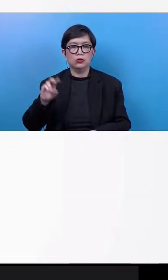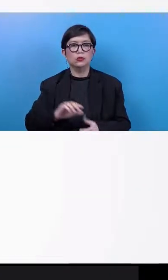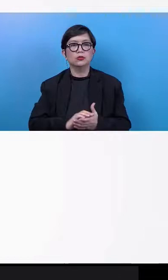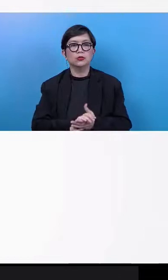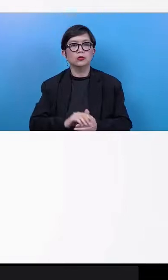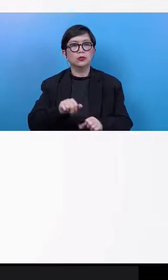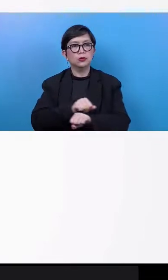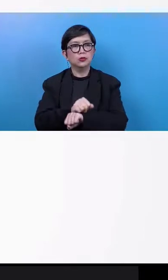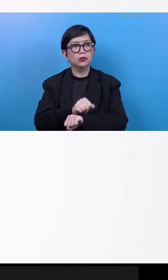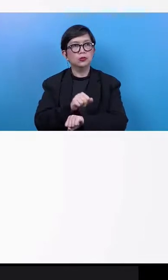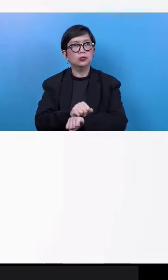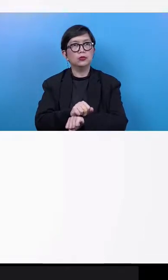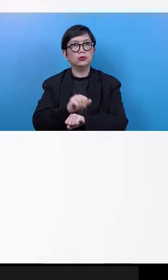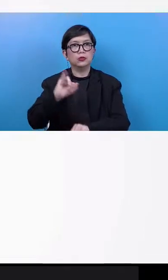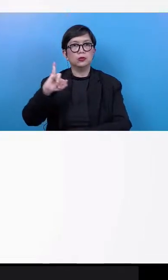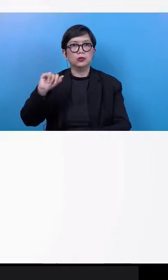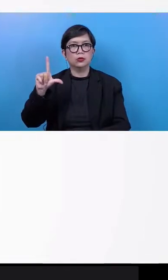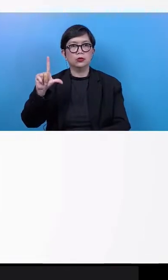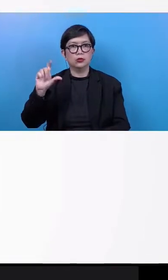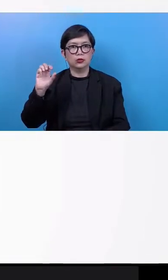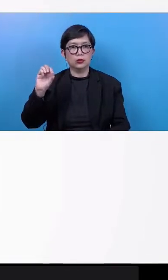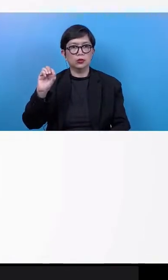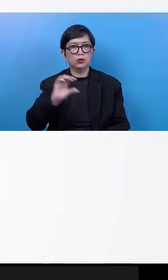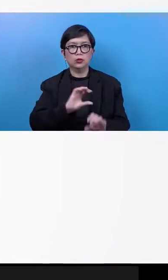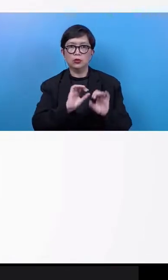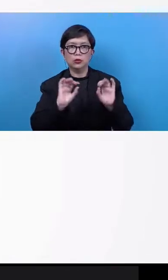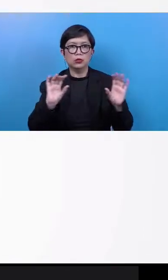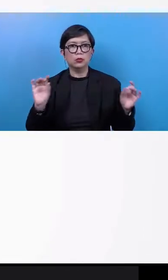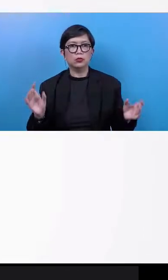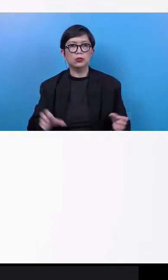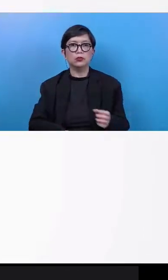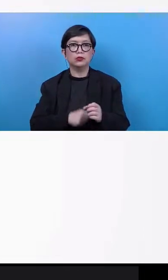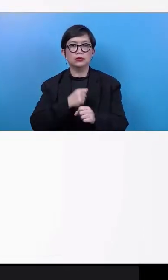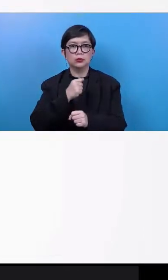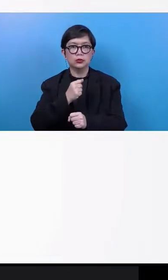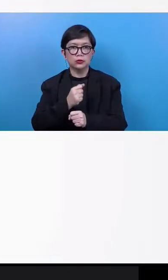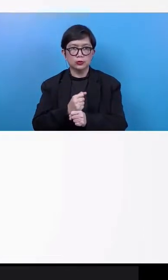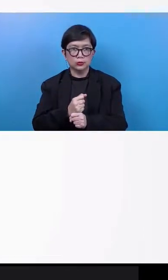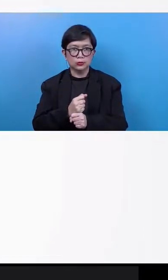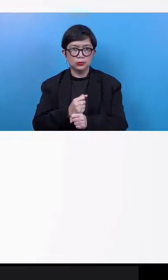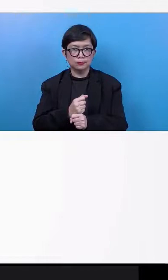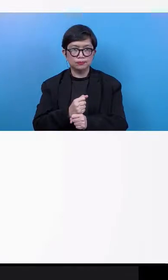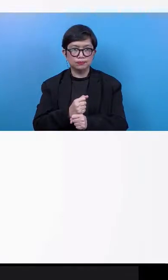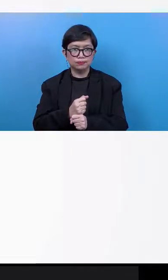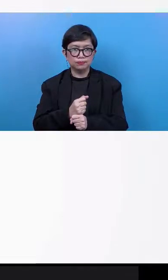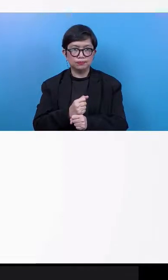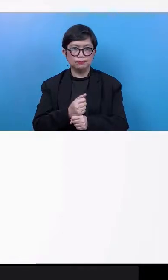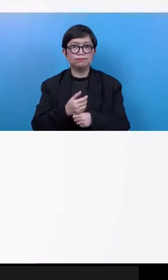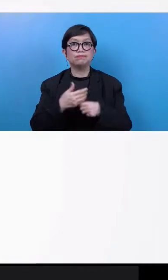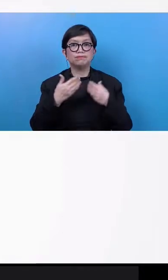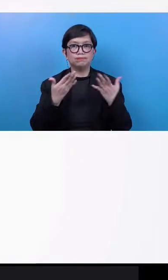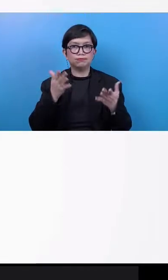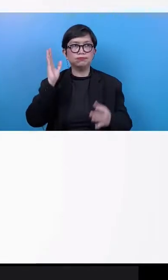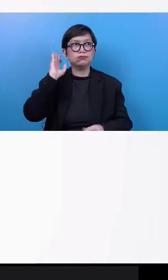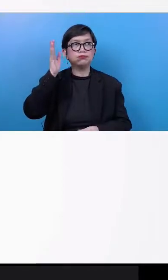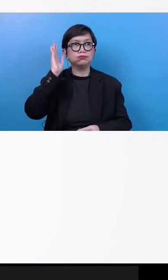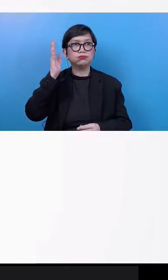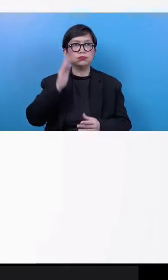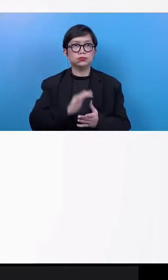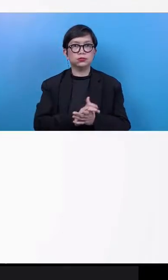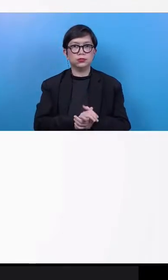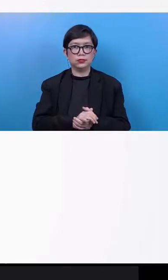I invite Claes to make his presentation last but not the least. Claes, please start your presentation.